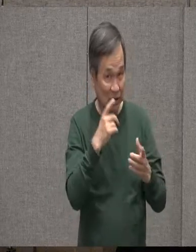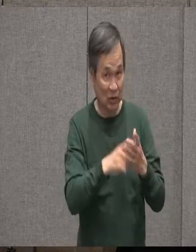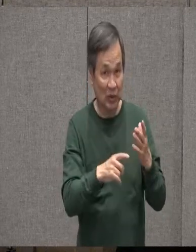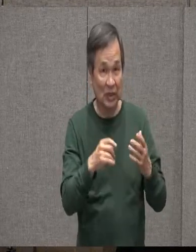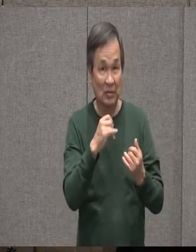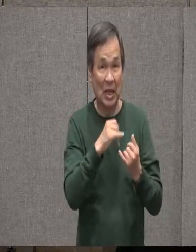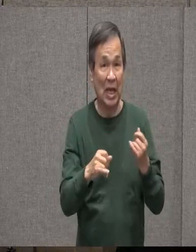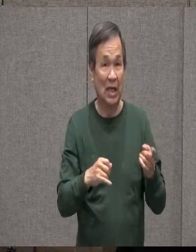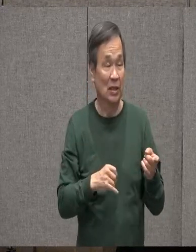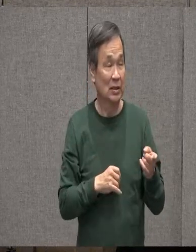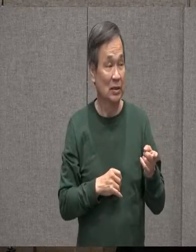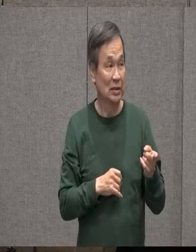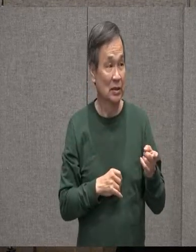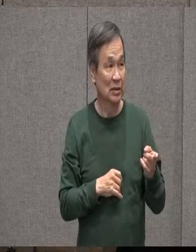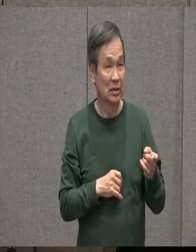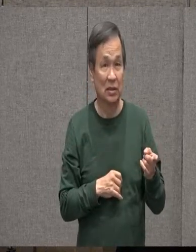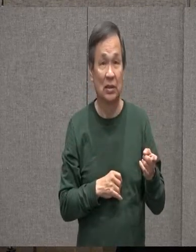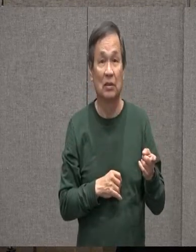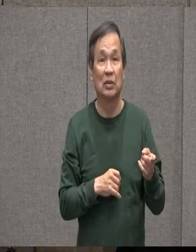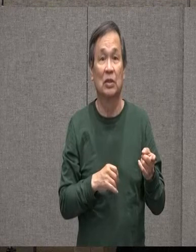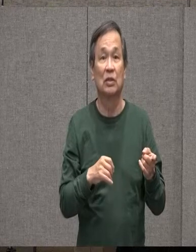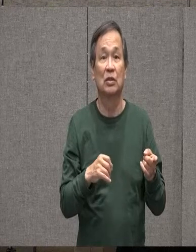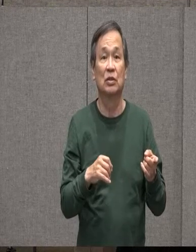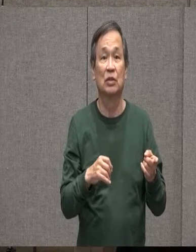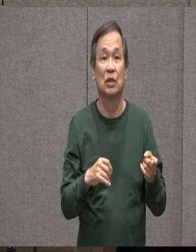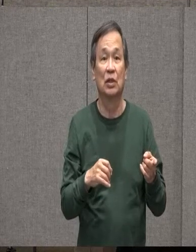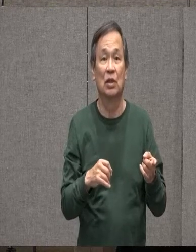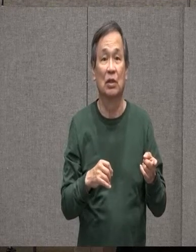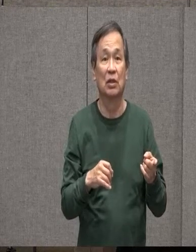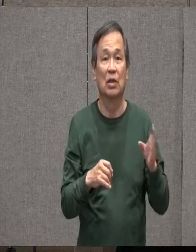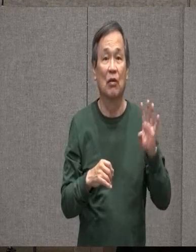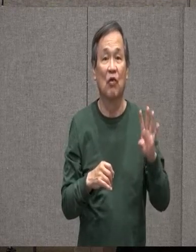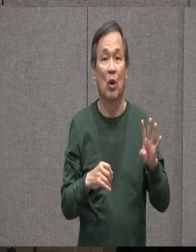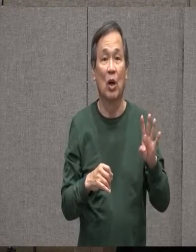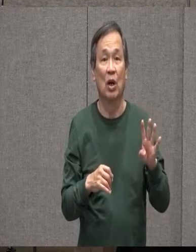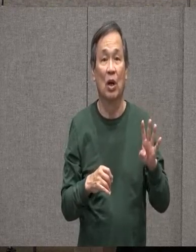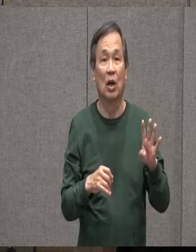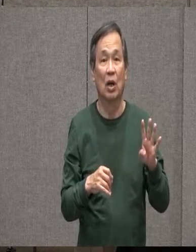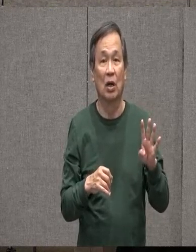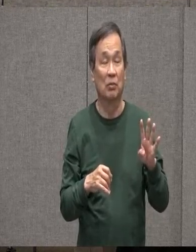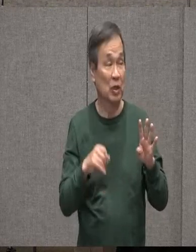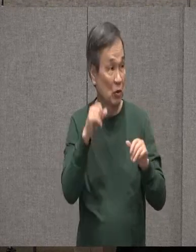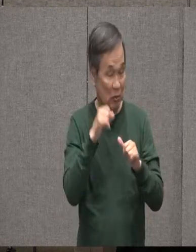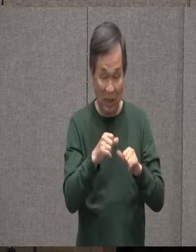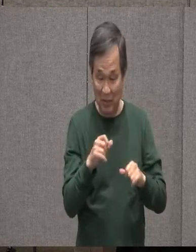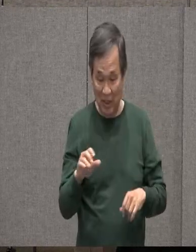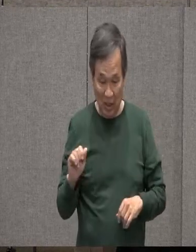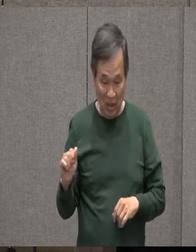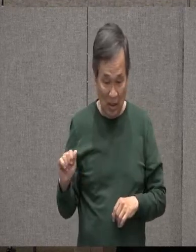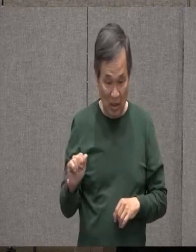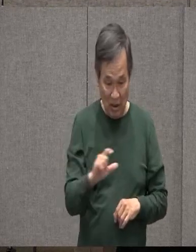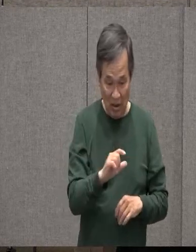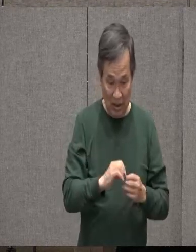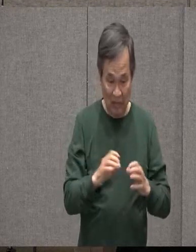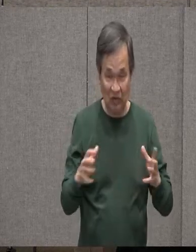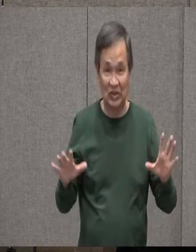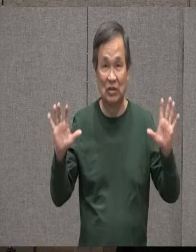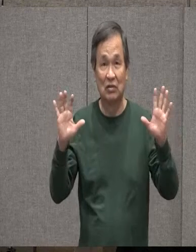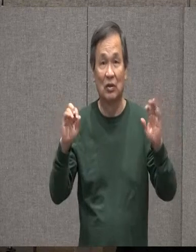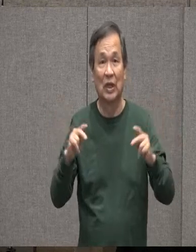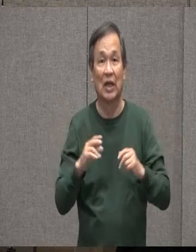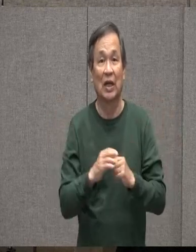again, and I have to use subtraction, I'm probably going to use a 4 and a 1. So I'm guessing a 4 and a 1 are going to go up here somehow in some